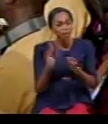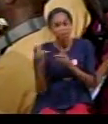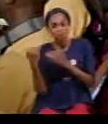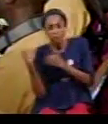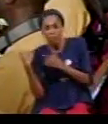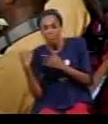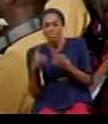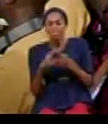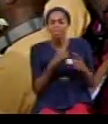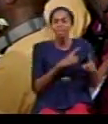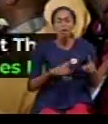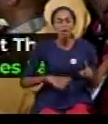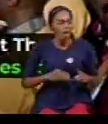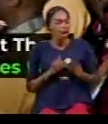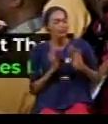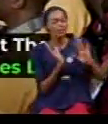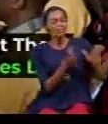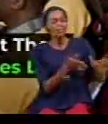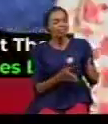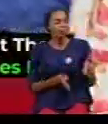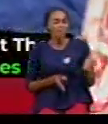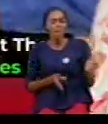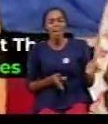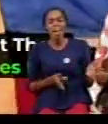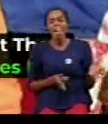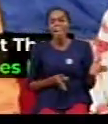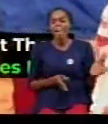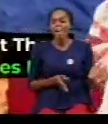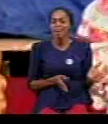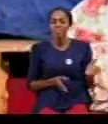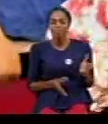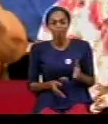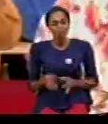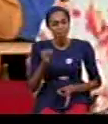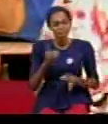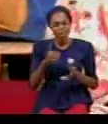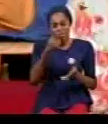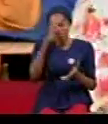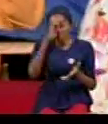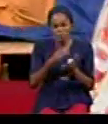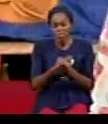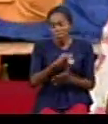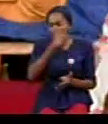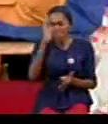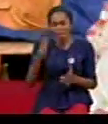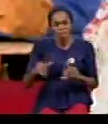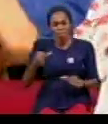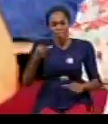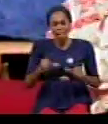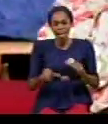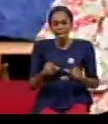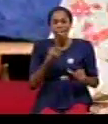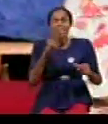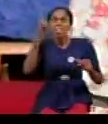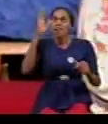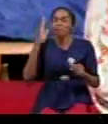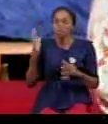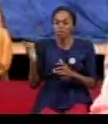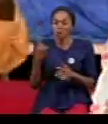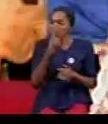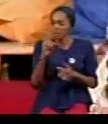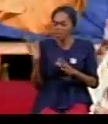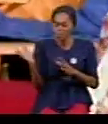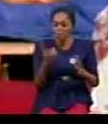take your bodies to the Lord and leave it there. If you trust and never doubt, He will